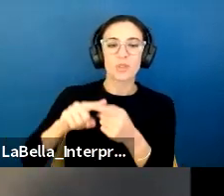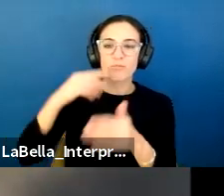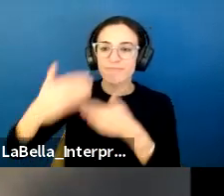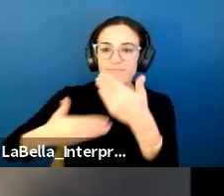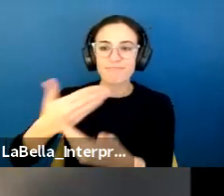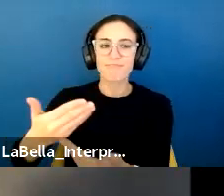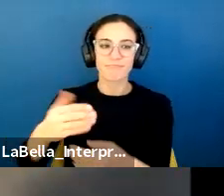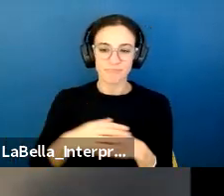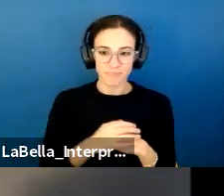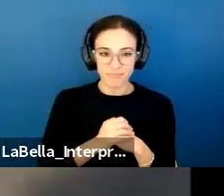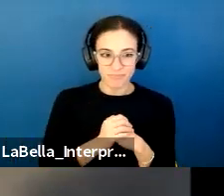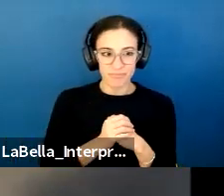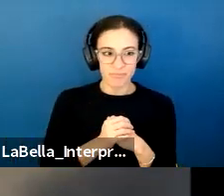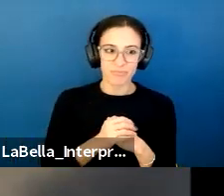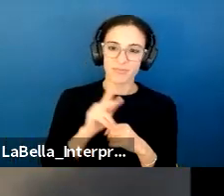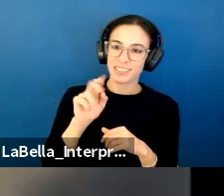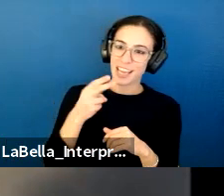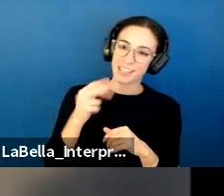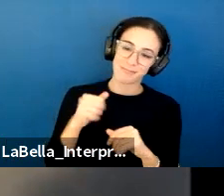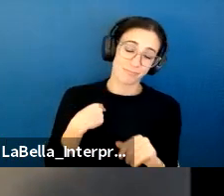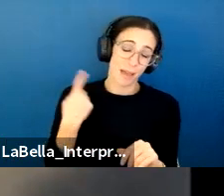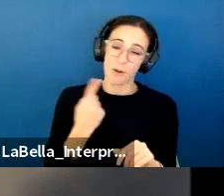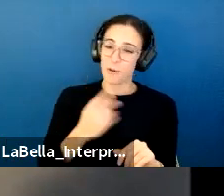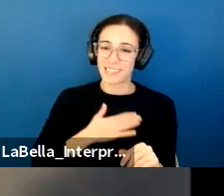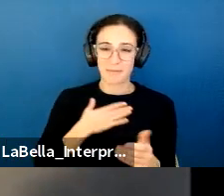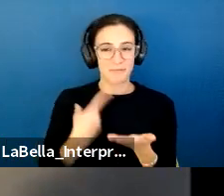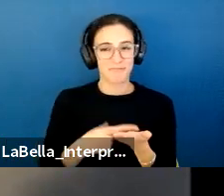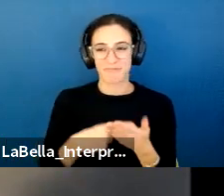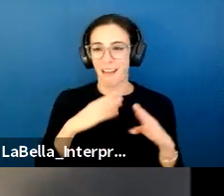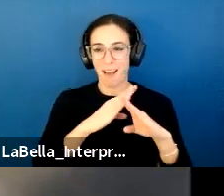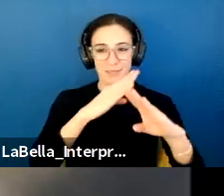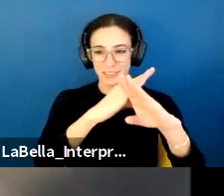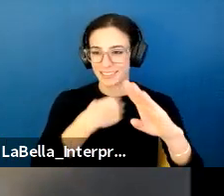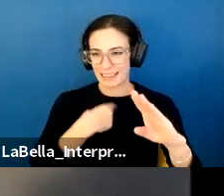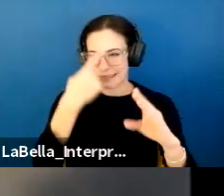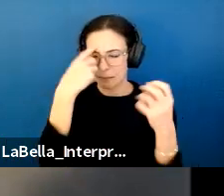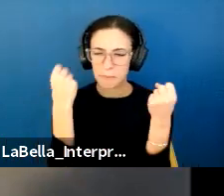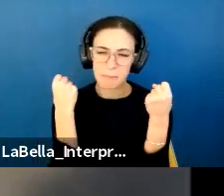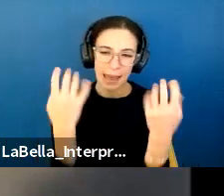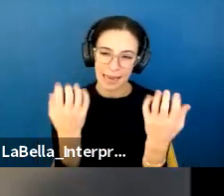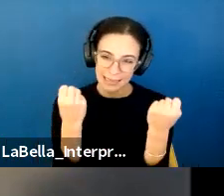Well, I'm always happy to start with obstacles because I think there are many. And,